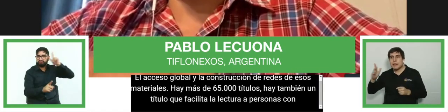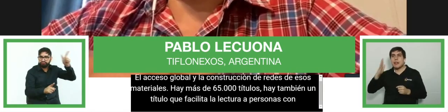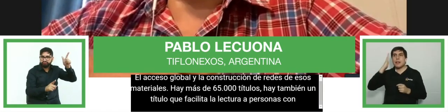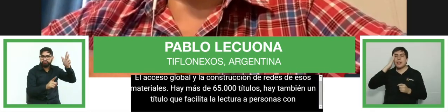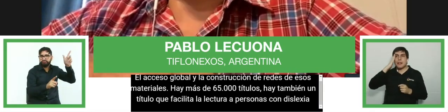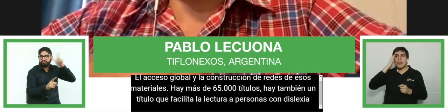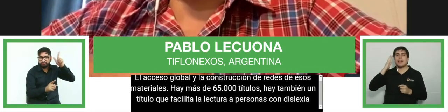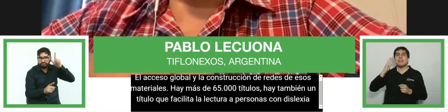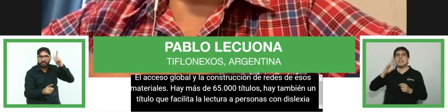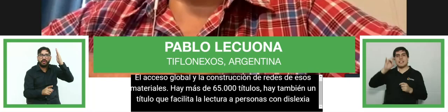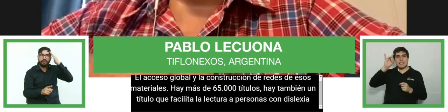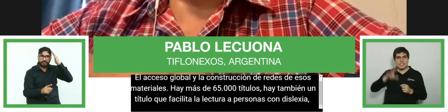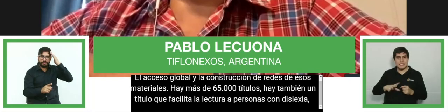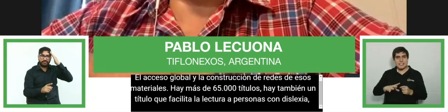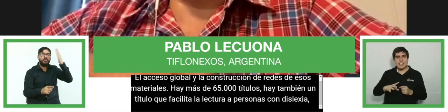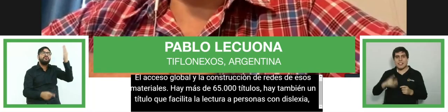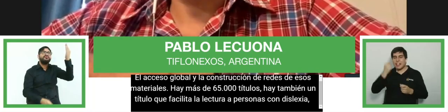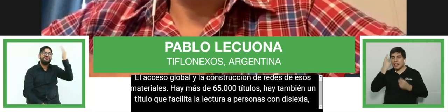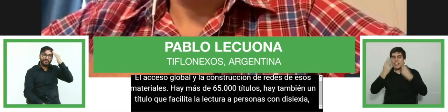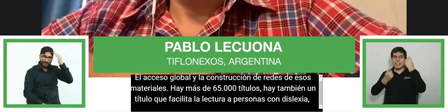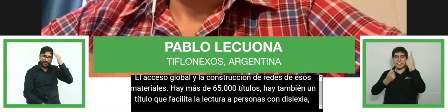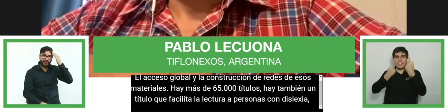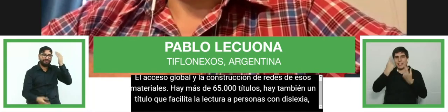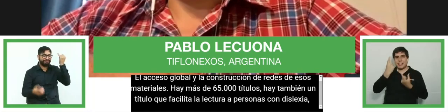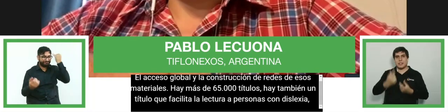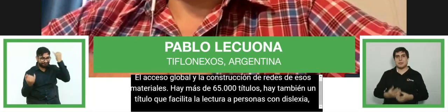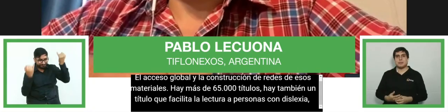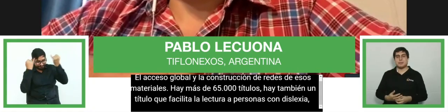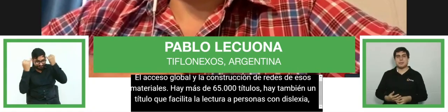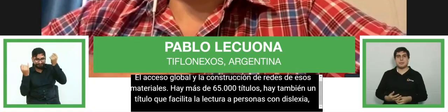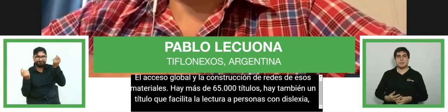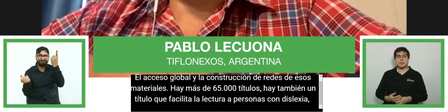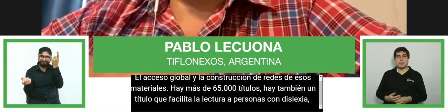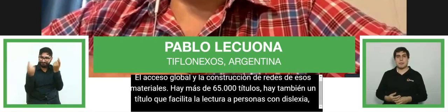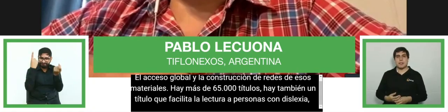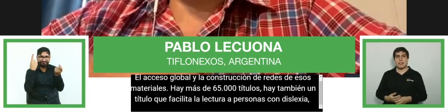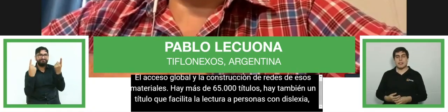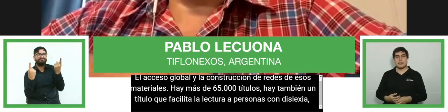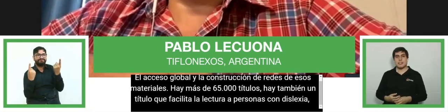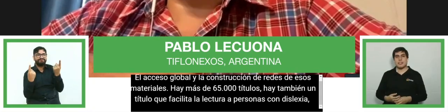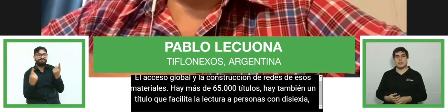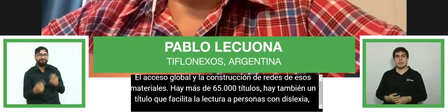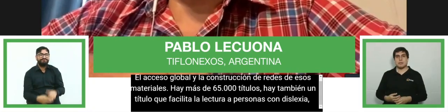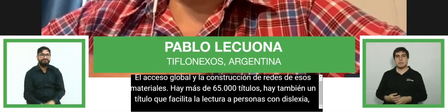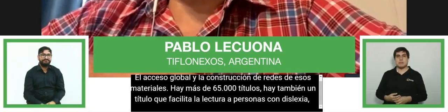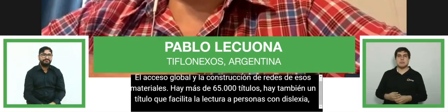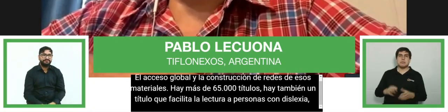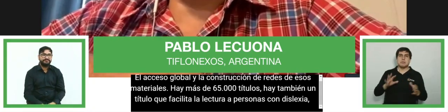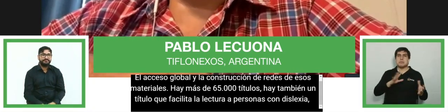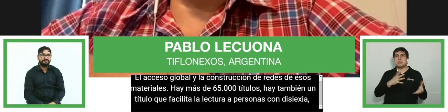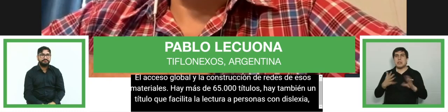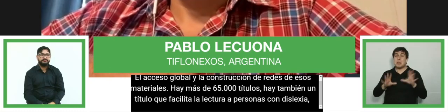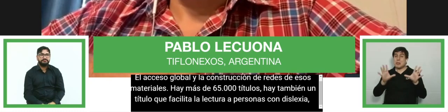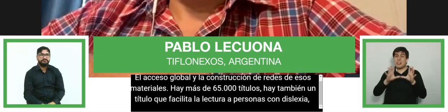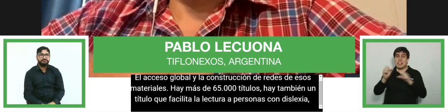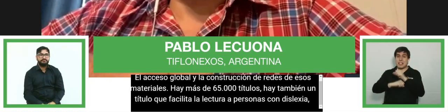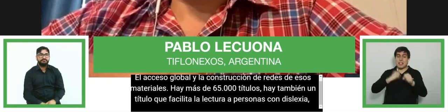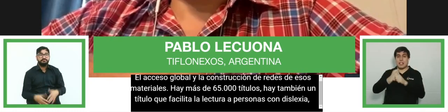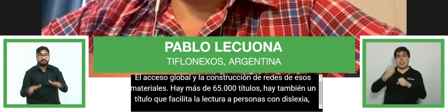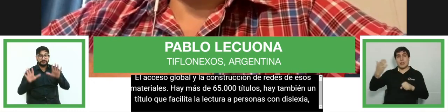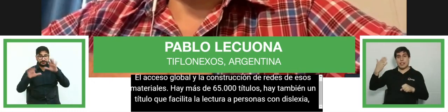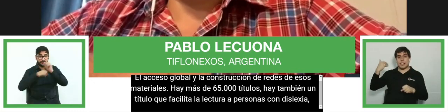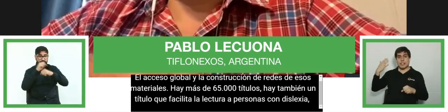and this can improve comprehension and understanding for people with dyslexia. And beyond the library,